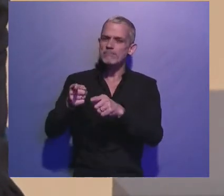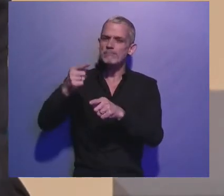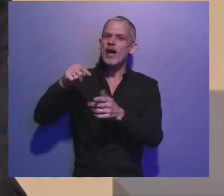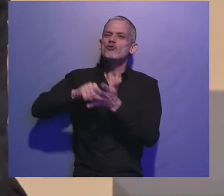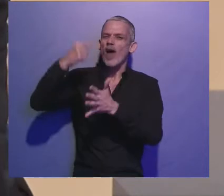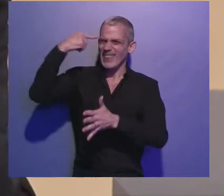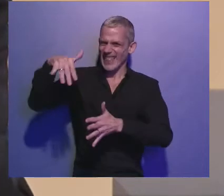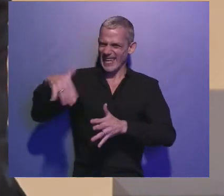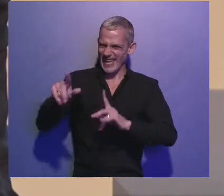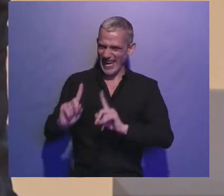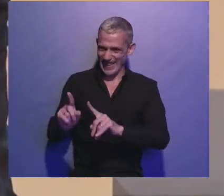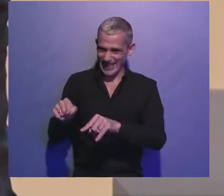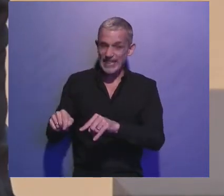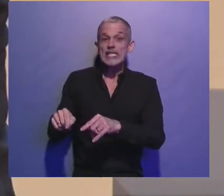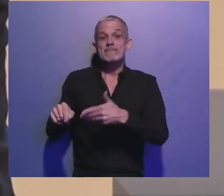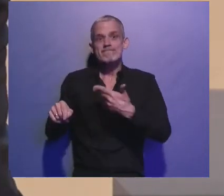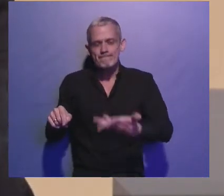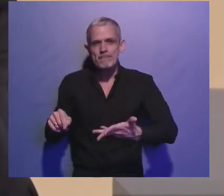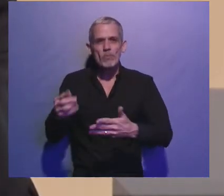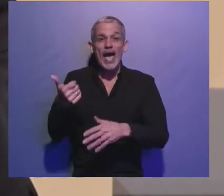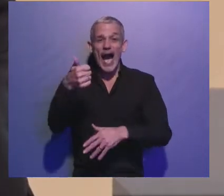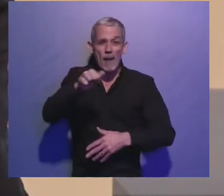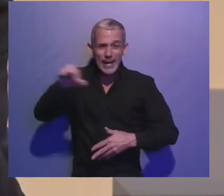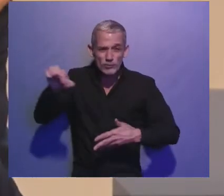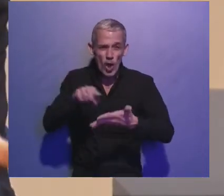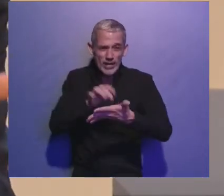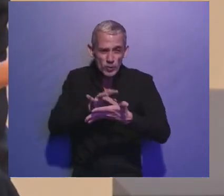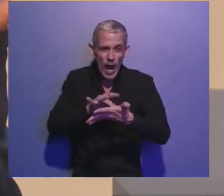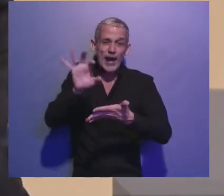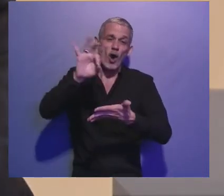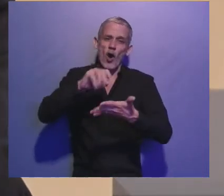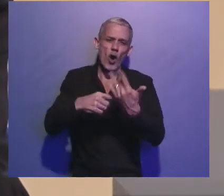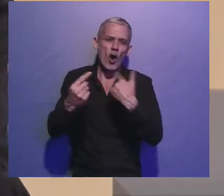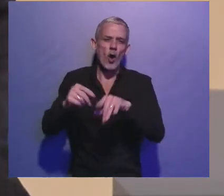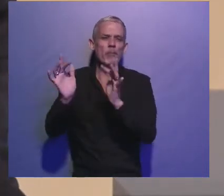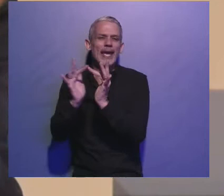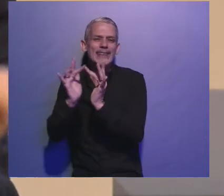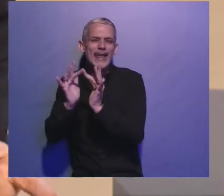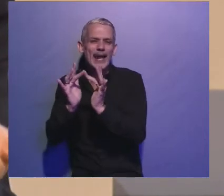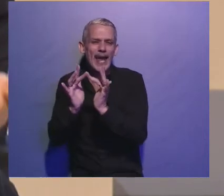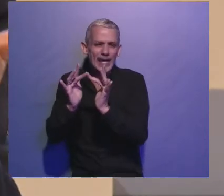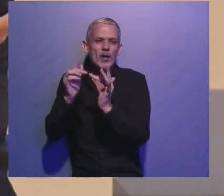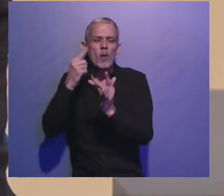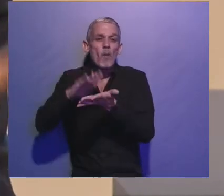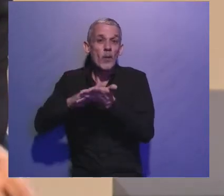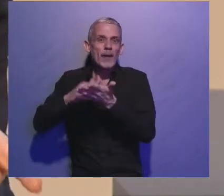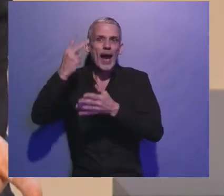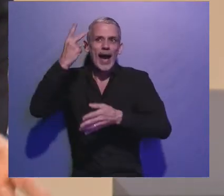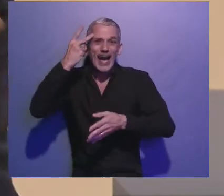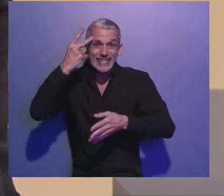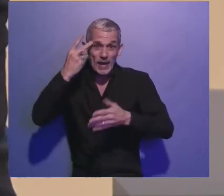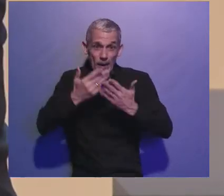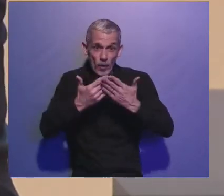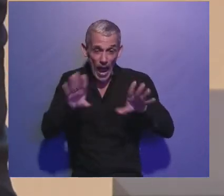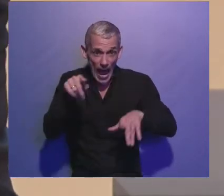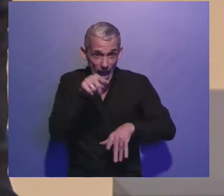areas, into a smart city itself. And the apps and the labs that are being